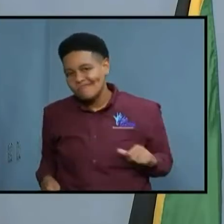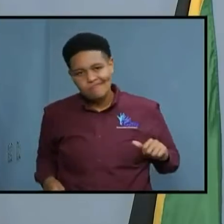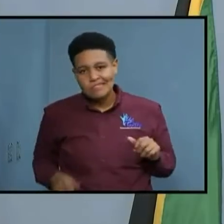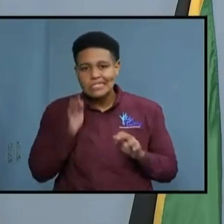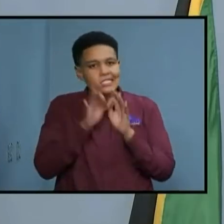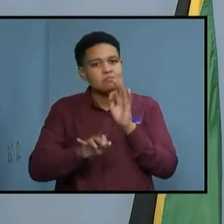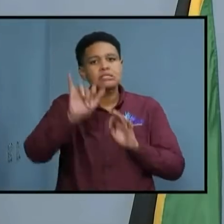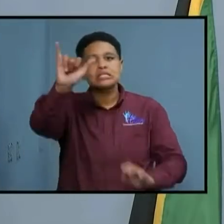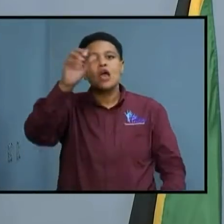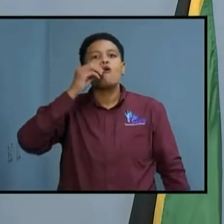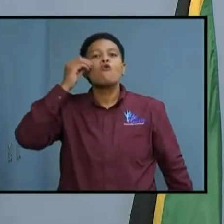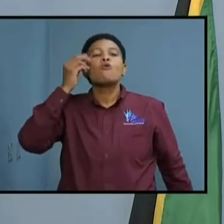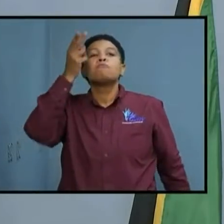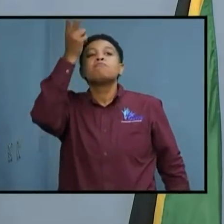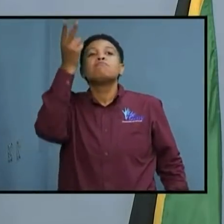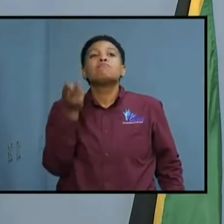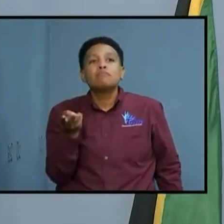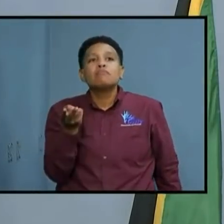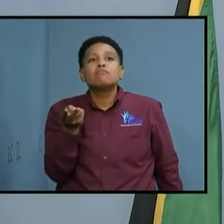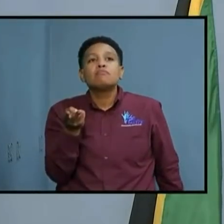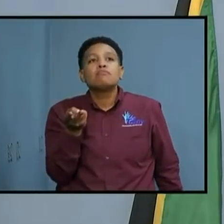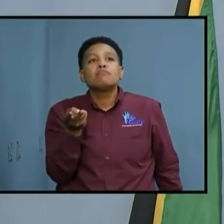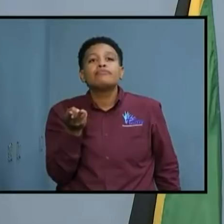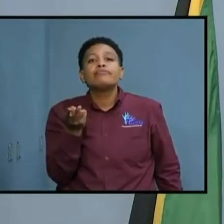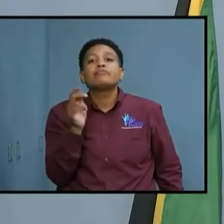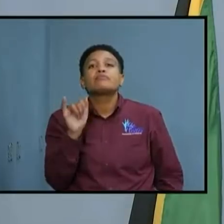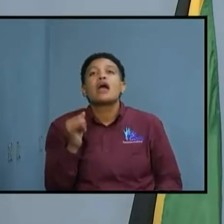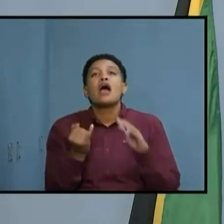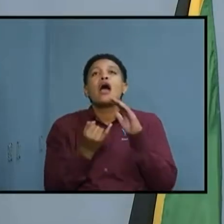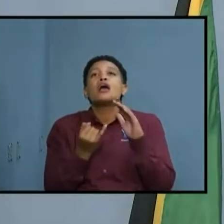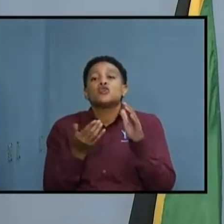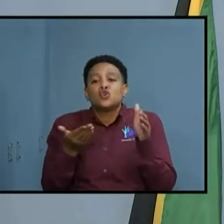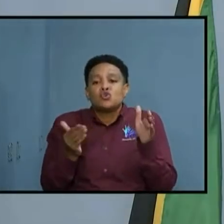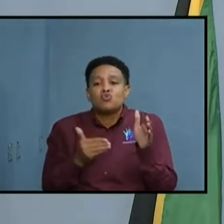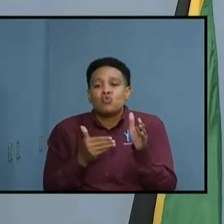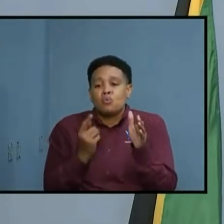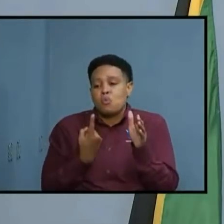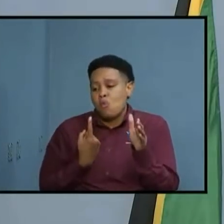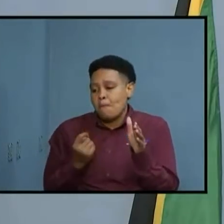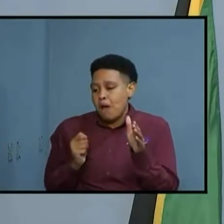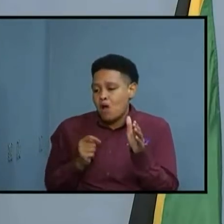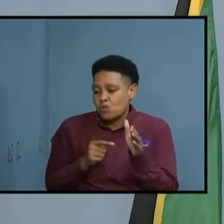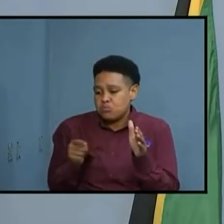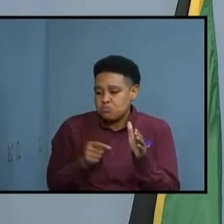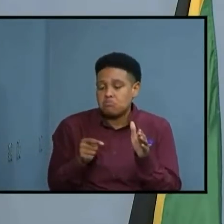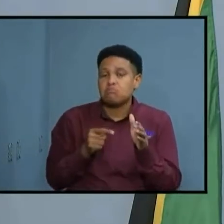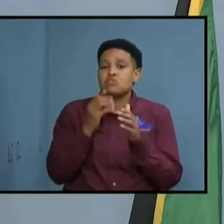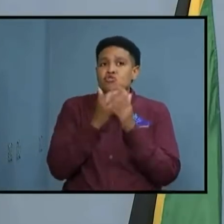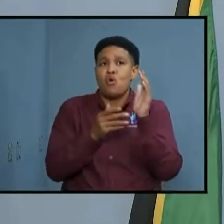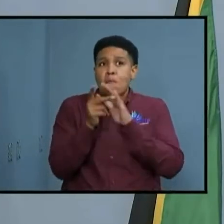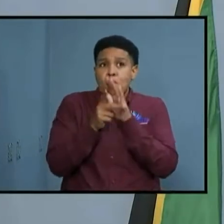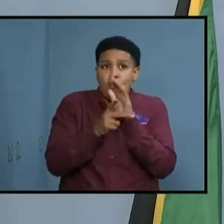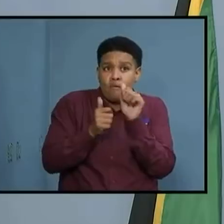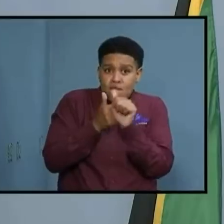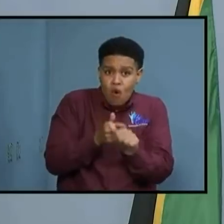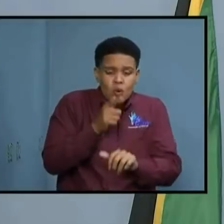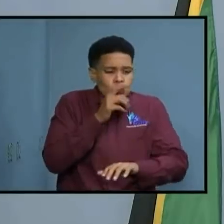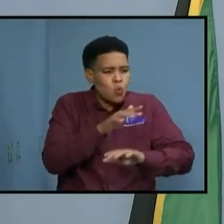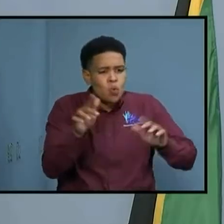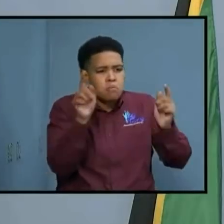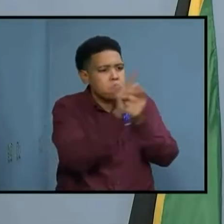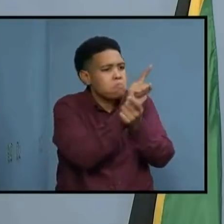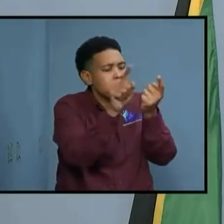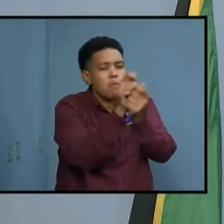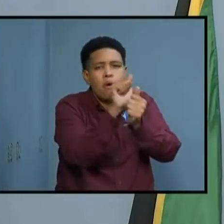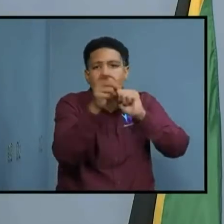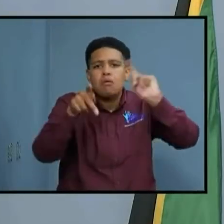at home. Once they have somewhere they can isolate, a room with a bathroom, under certain protocols where they don't come in contact with